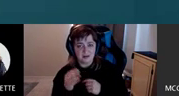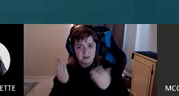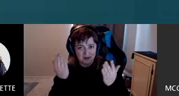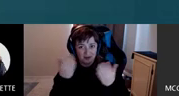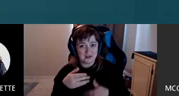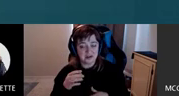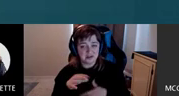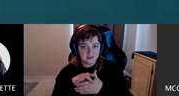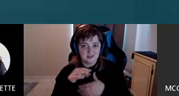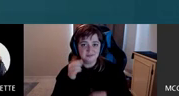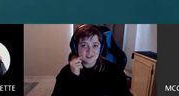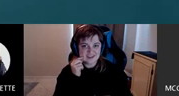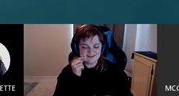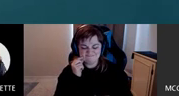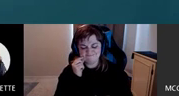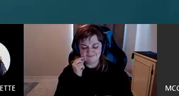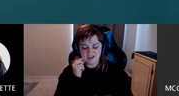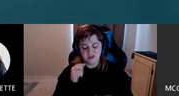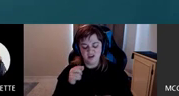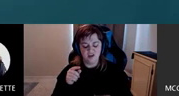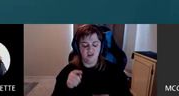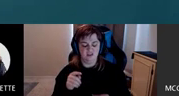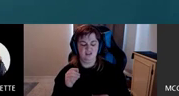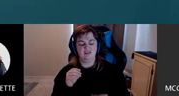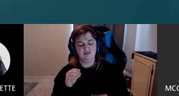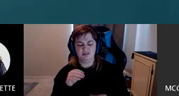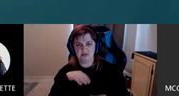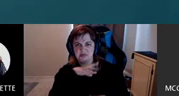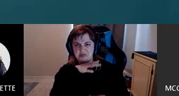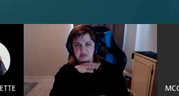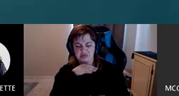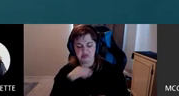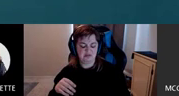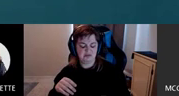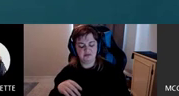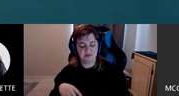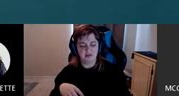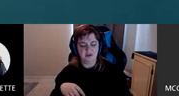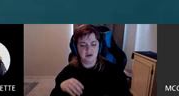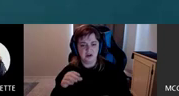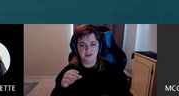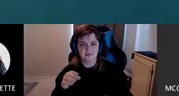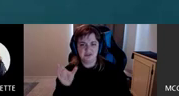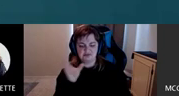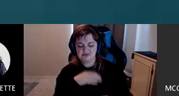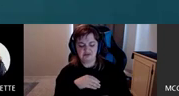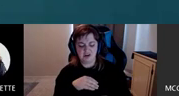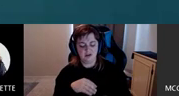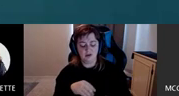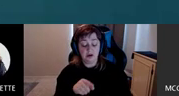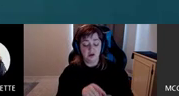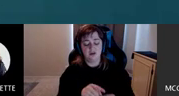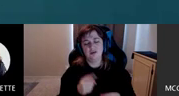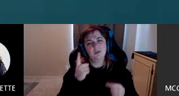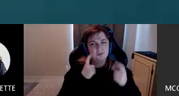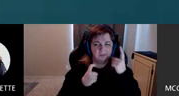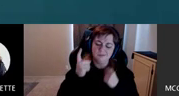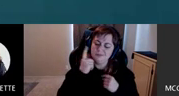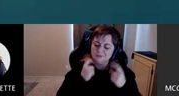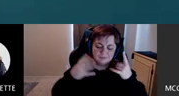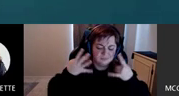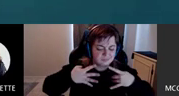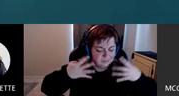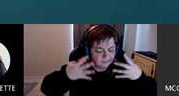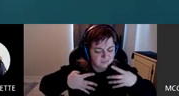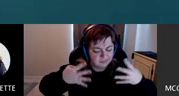and saying to each other how unattractive it was. And she went home crying to her brother because she was a young girl. She was just a little girl and her brother was a